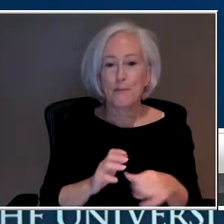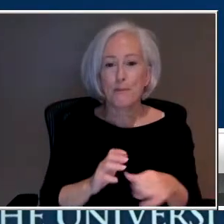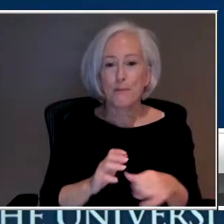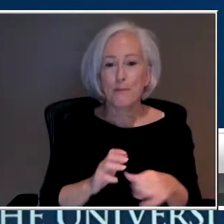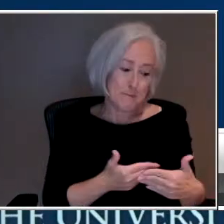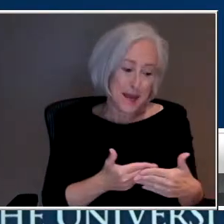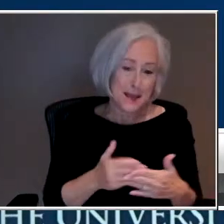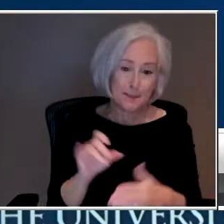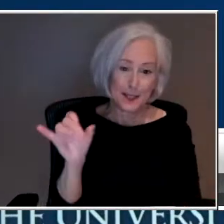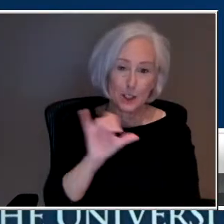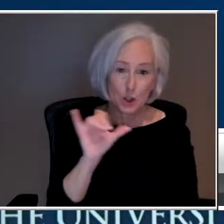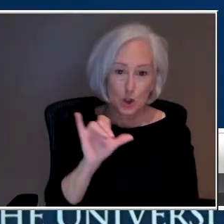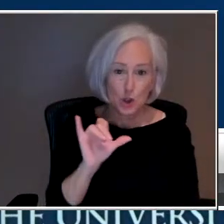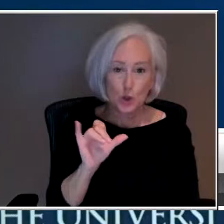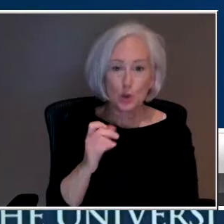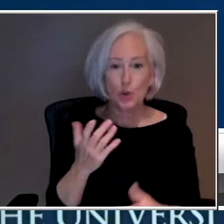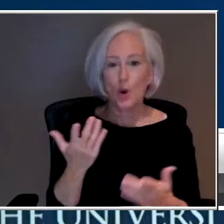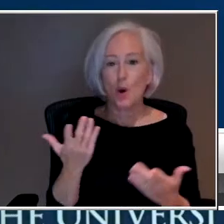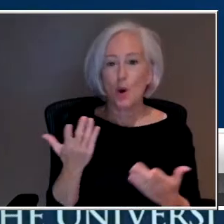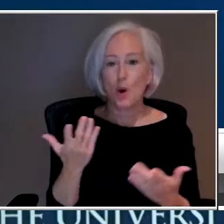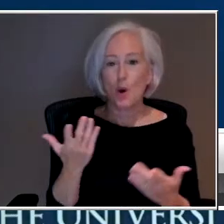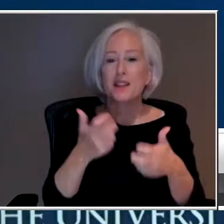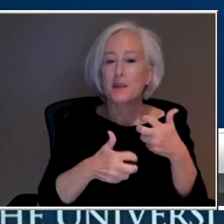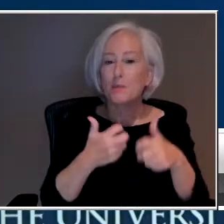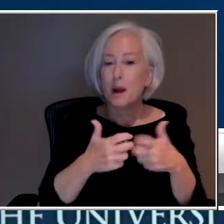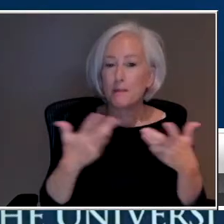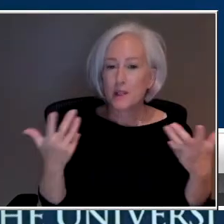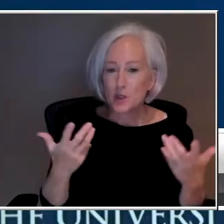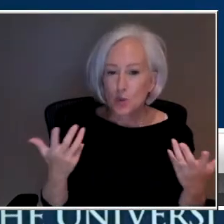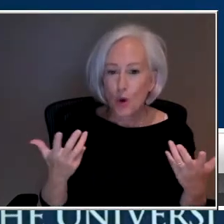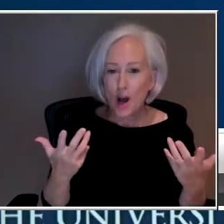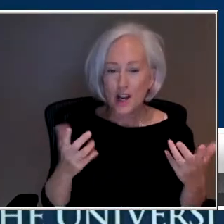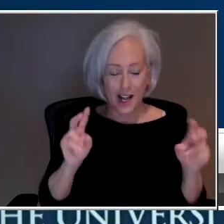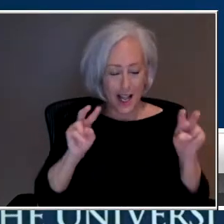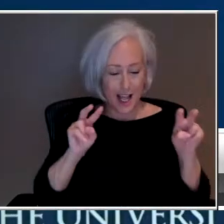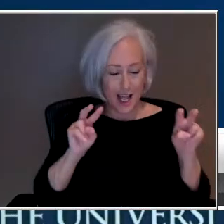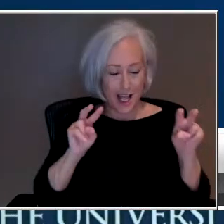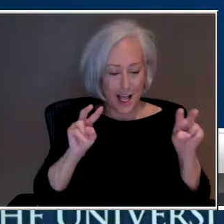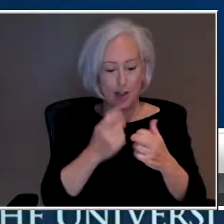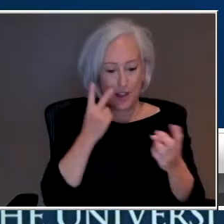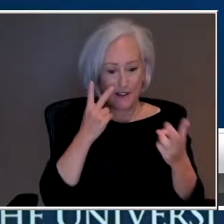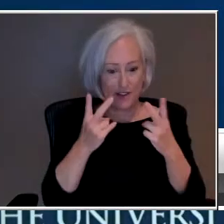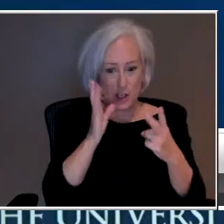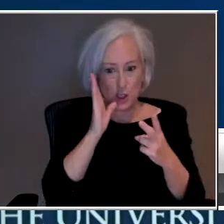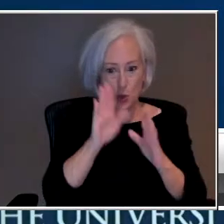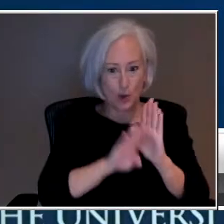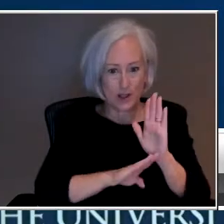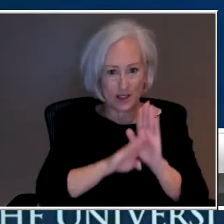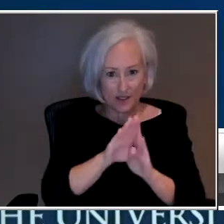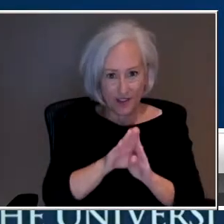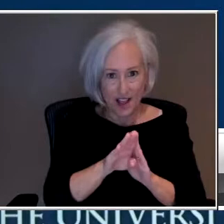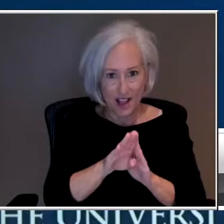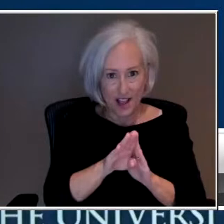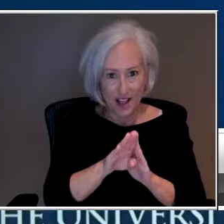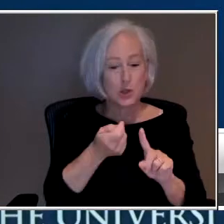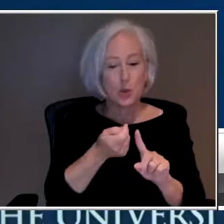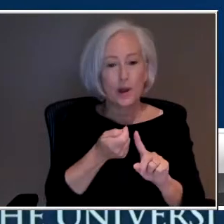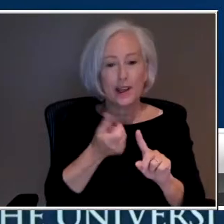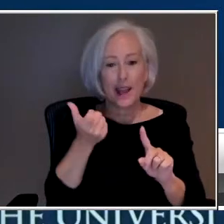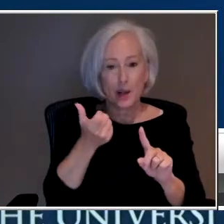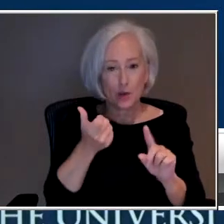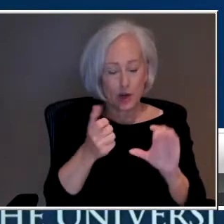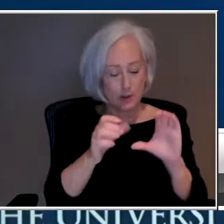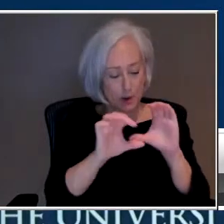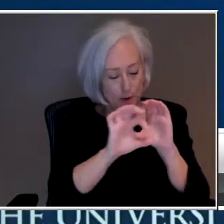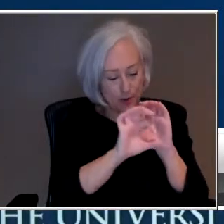difference is it's not just that disease, but it's looking at their visual development and saying, okay, yes, we can take out the cataract, but then how do we work with that baby to make